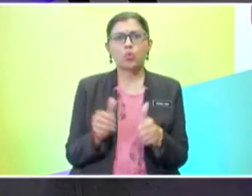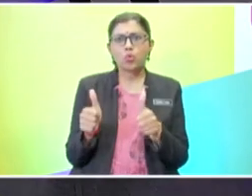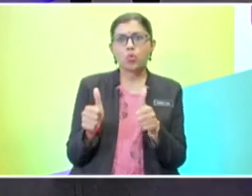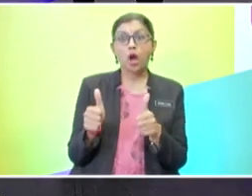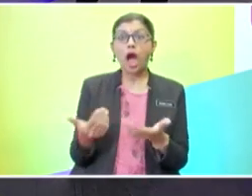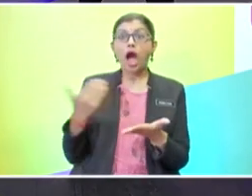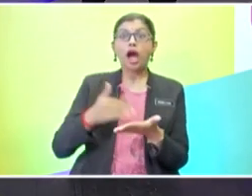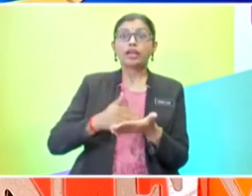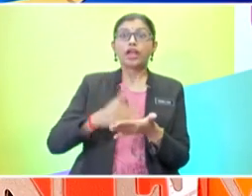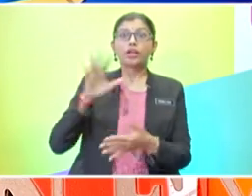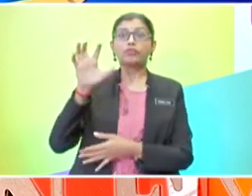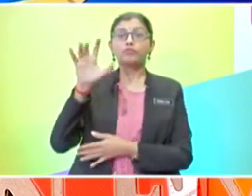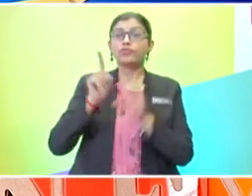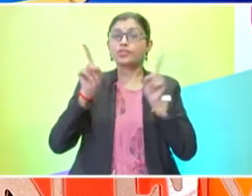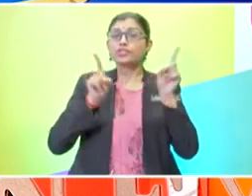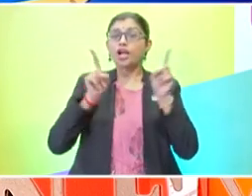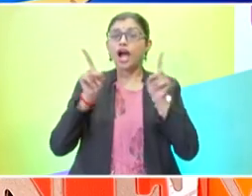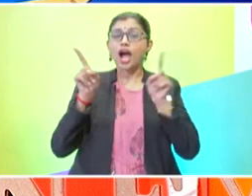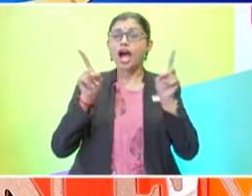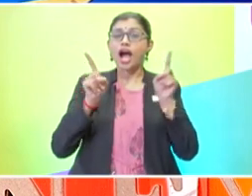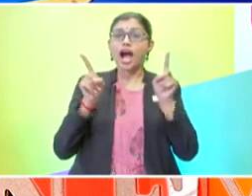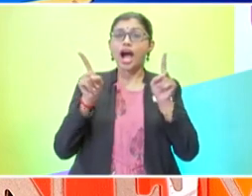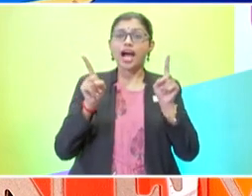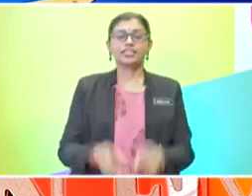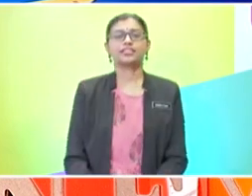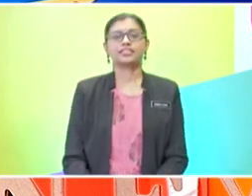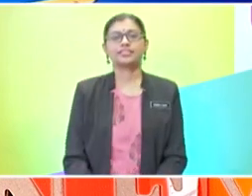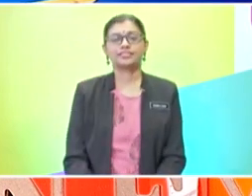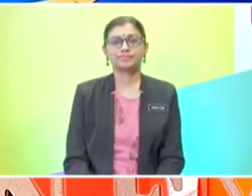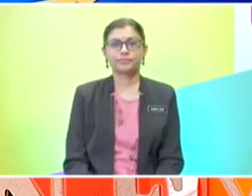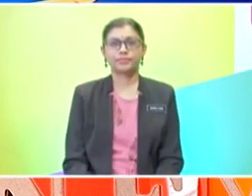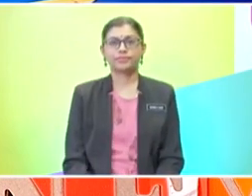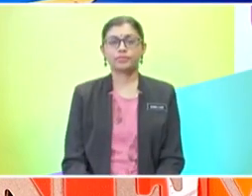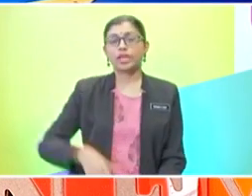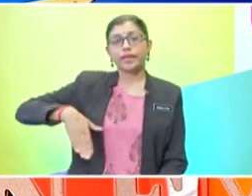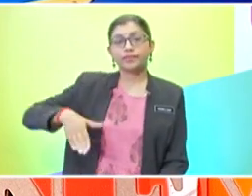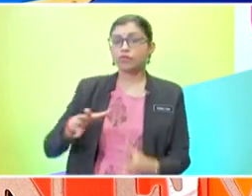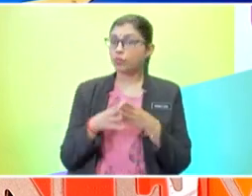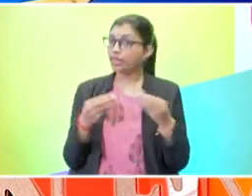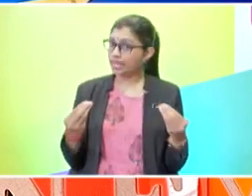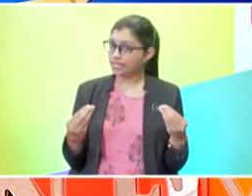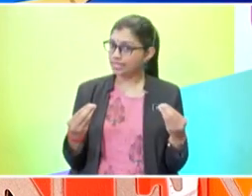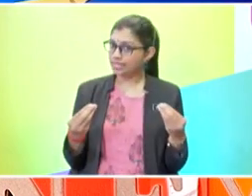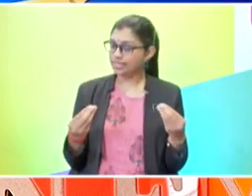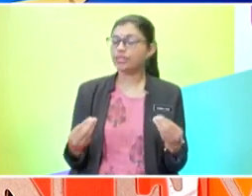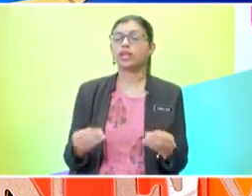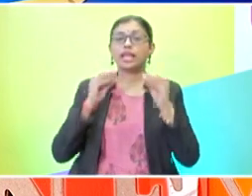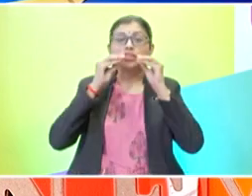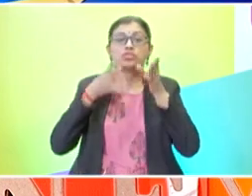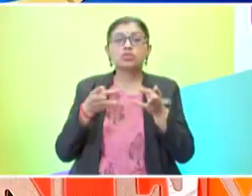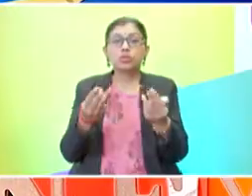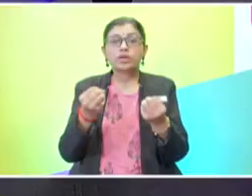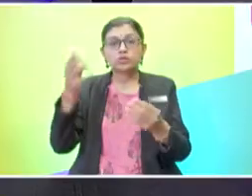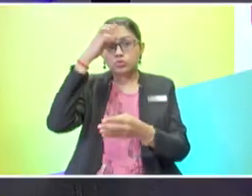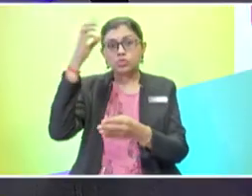50 stars. Another 50 stars. Thank you so much, teacher. And before we end our lesson today, could you kindly summarize yes, what we have learned course,